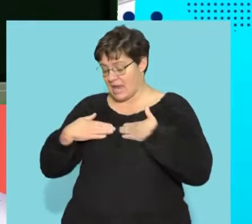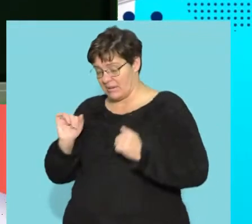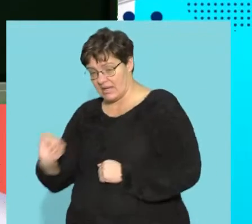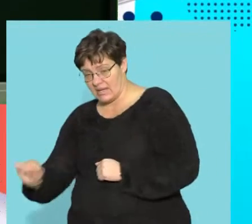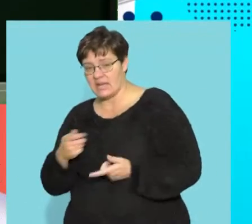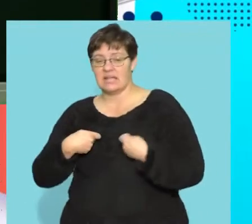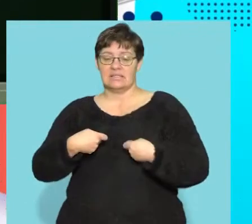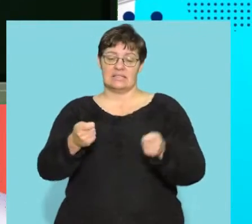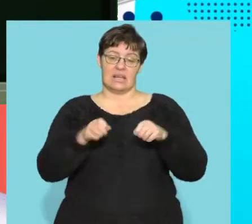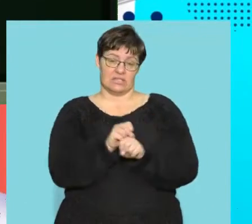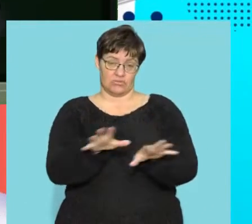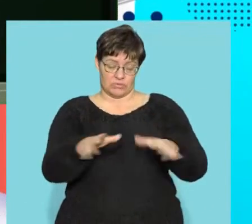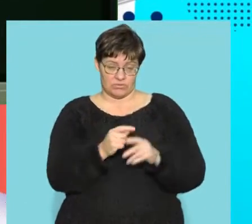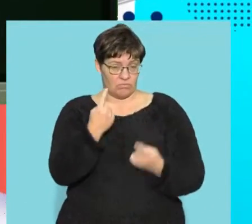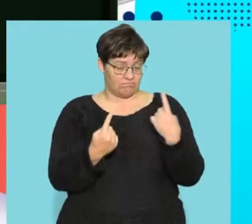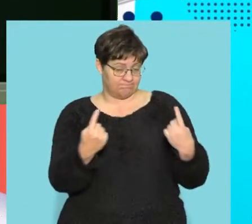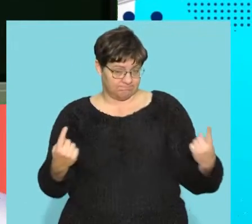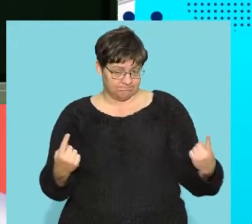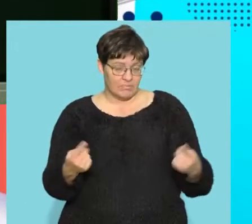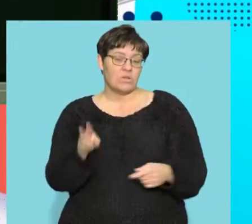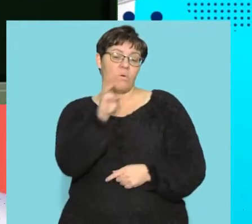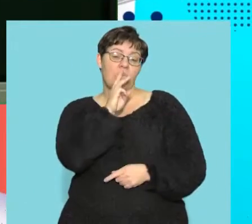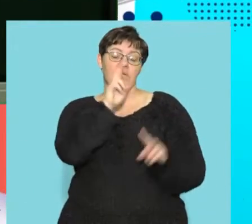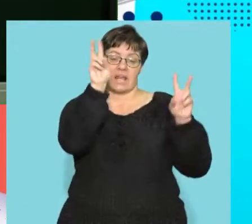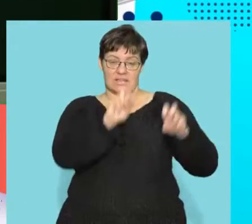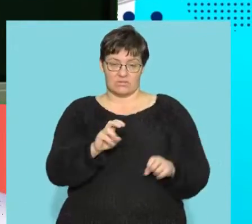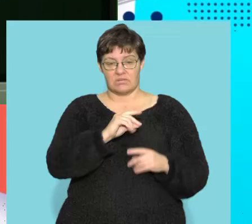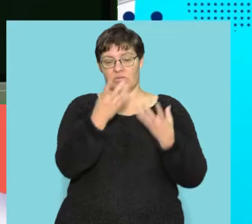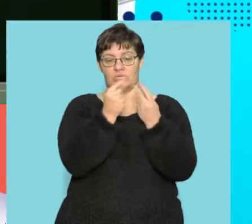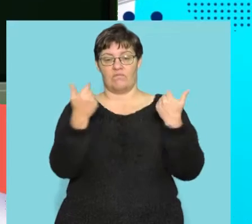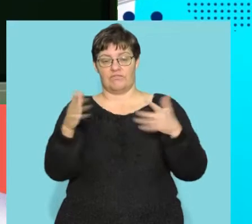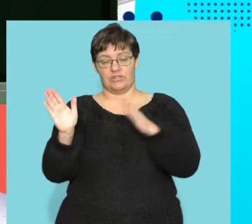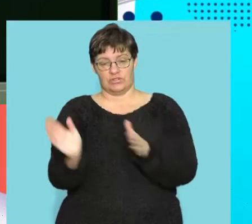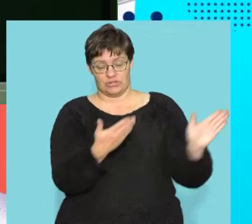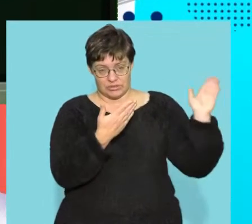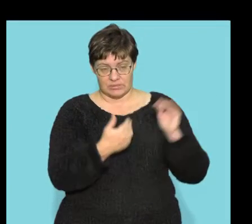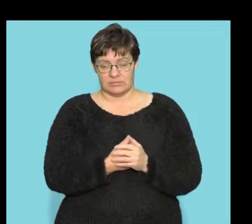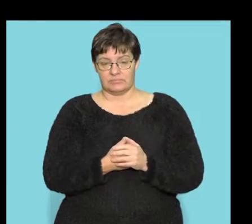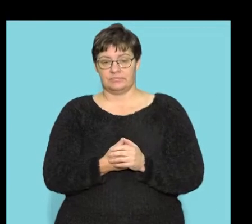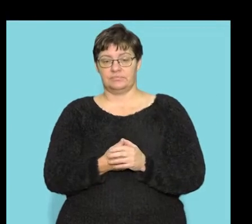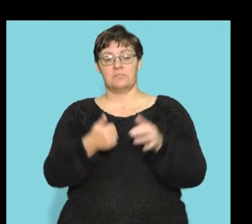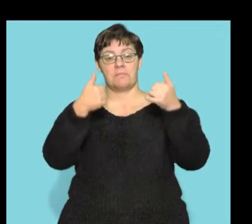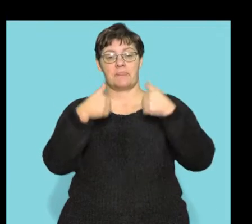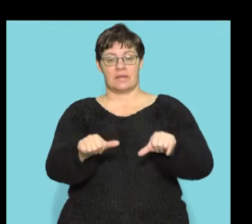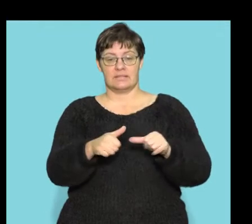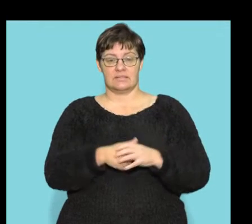it selling and distribution? So there's your water and electricity sorted out. Next one that we have there